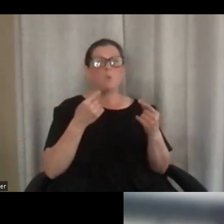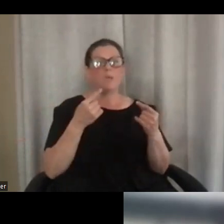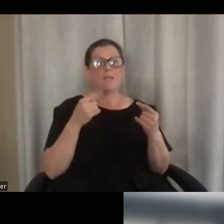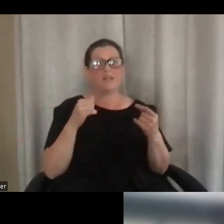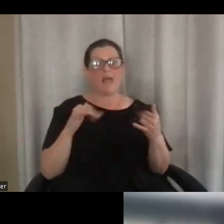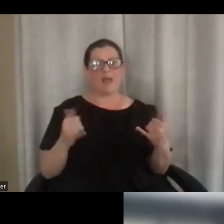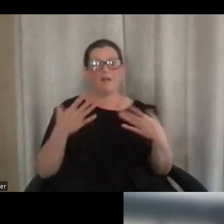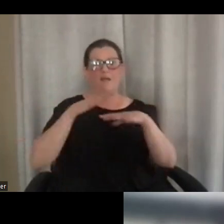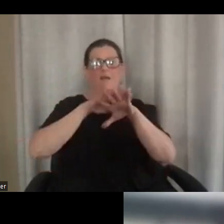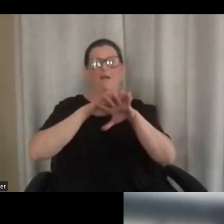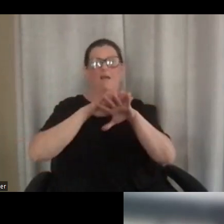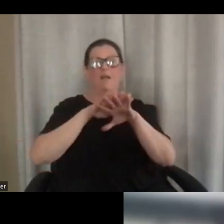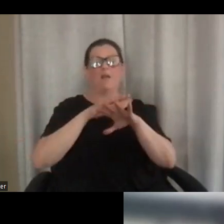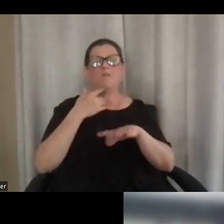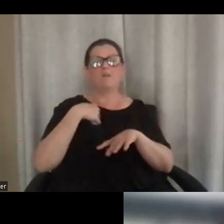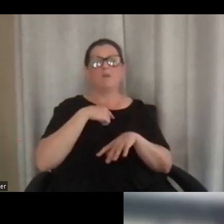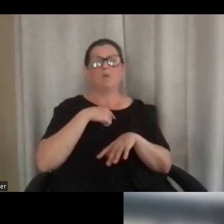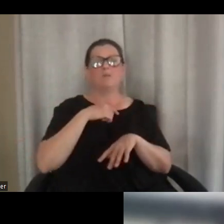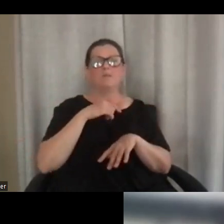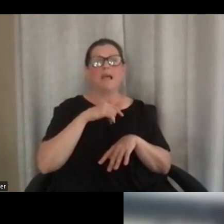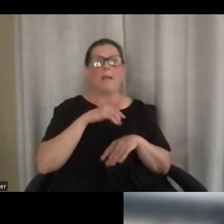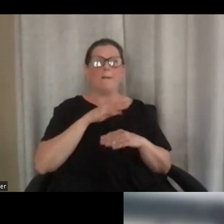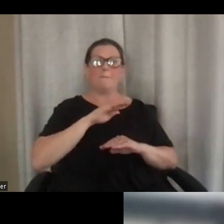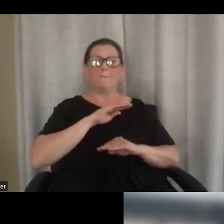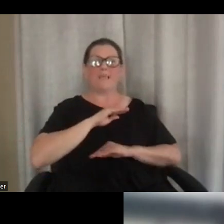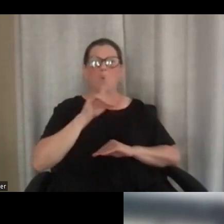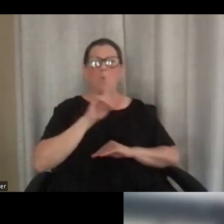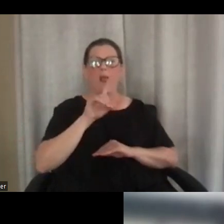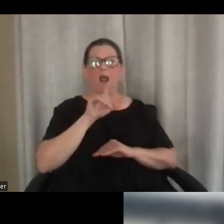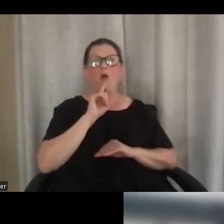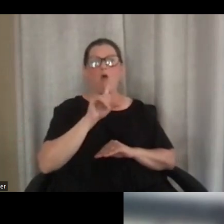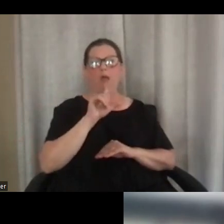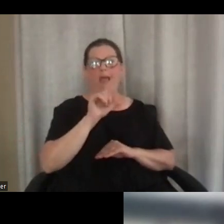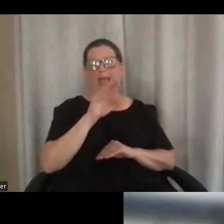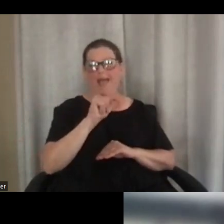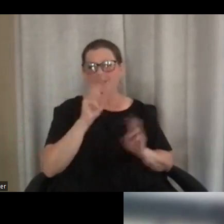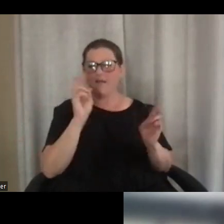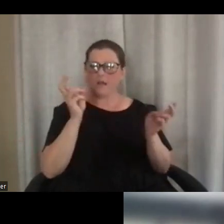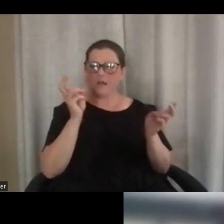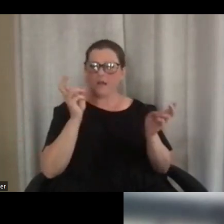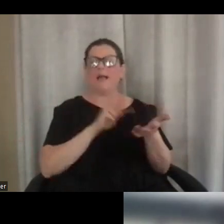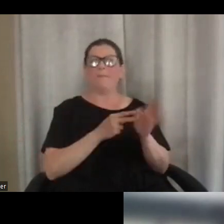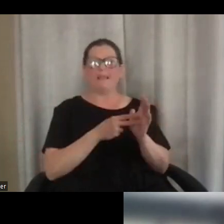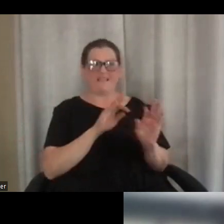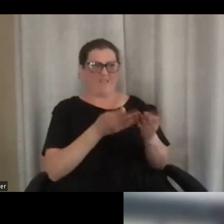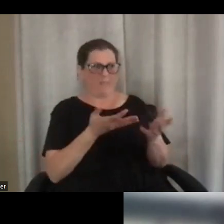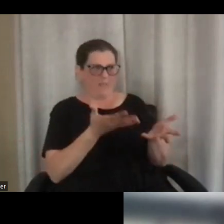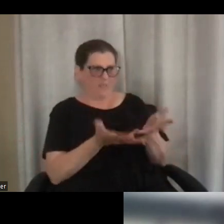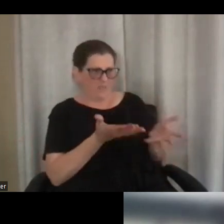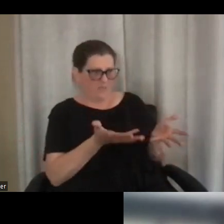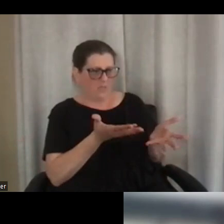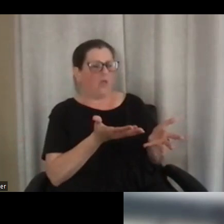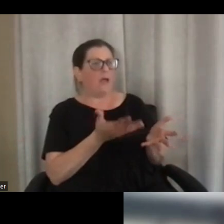you've heard me use the term like meet people or meet families where they're at. Whenever we can meet them where they're at and connect them